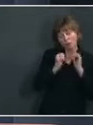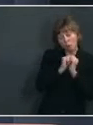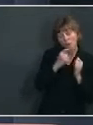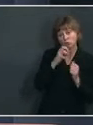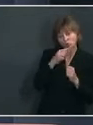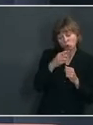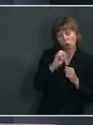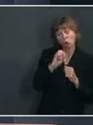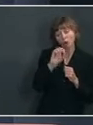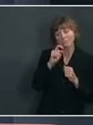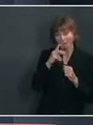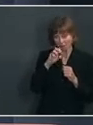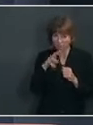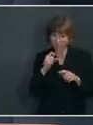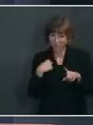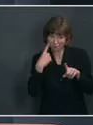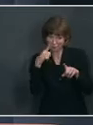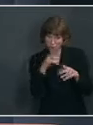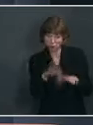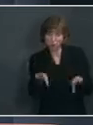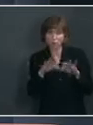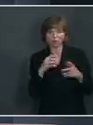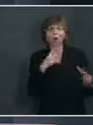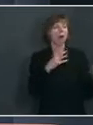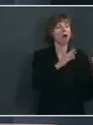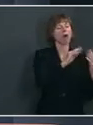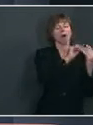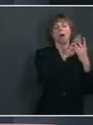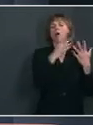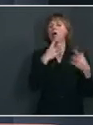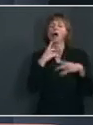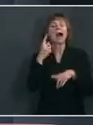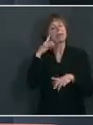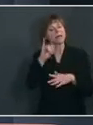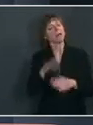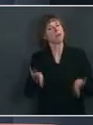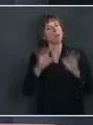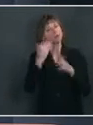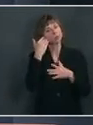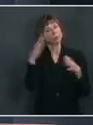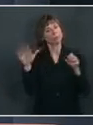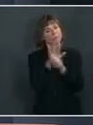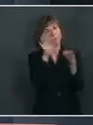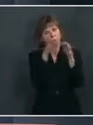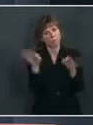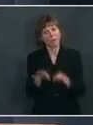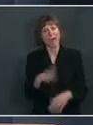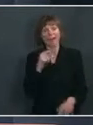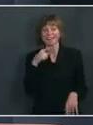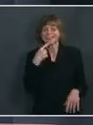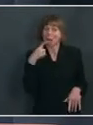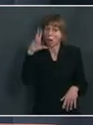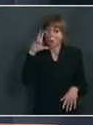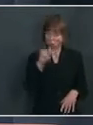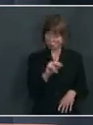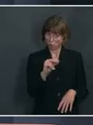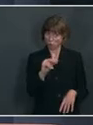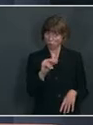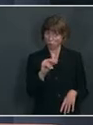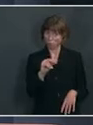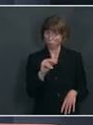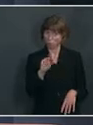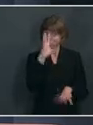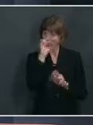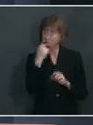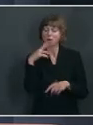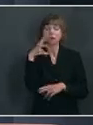I think the question is pretty important context for everybody, and he said no. And the president also said during an interview with columnists back in